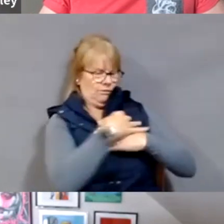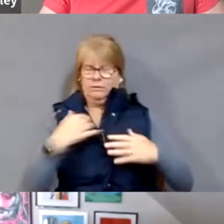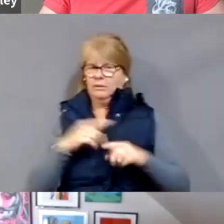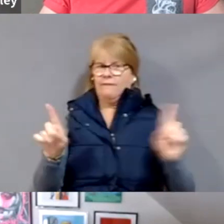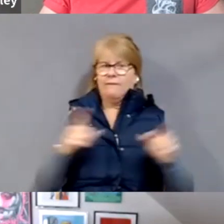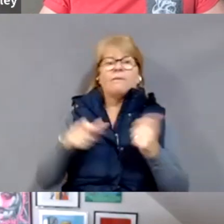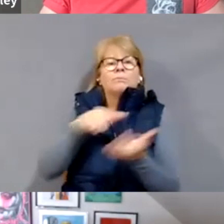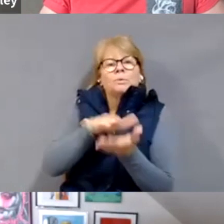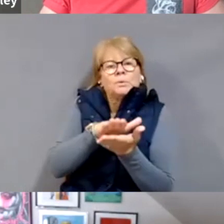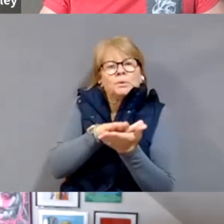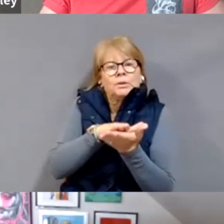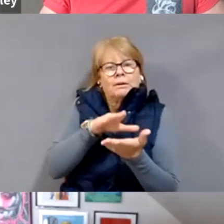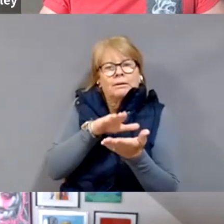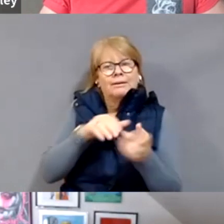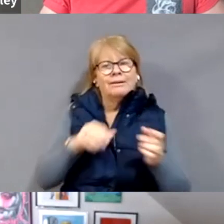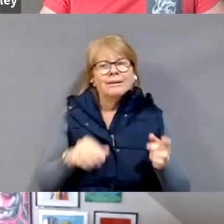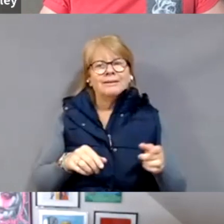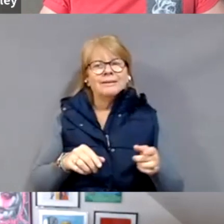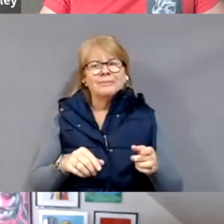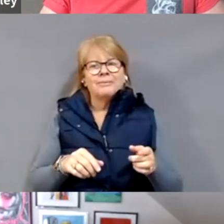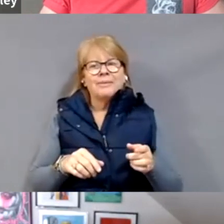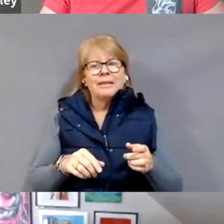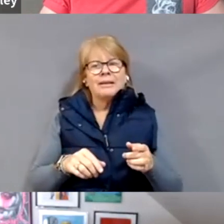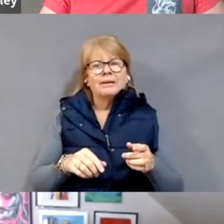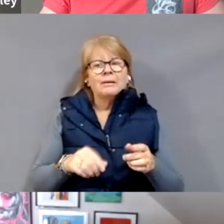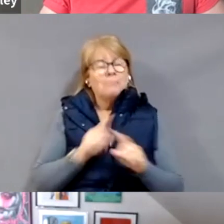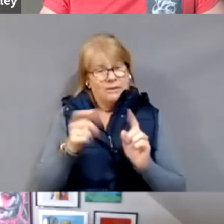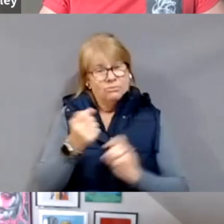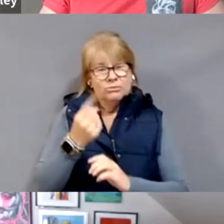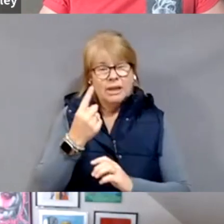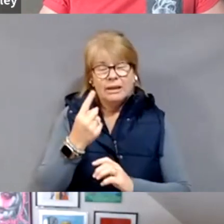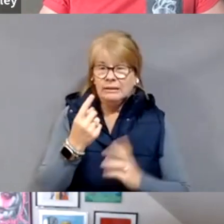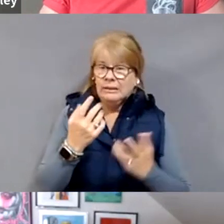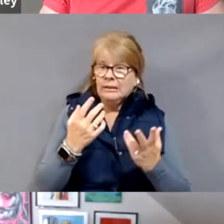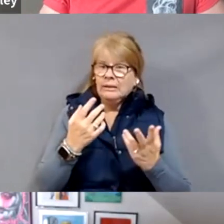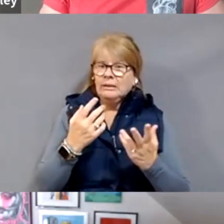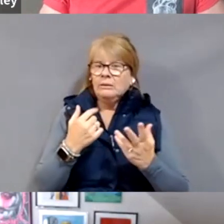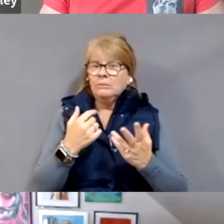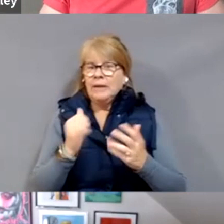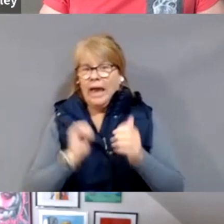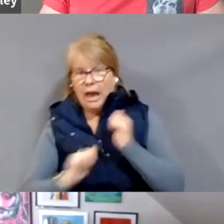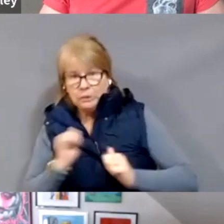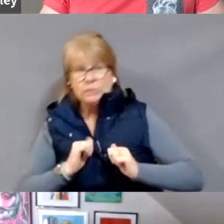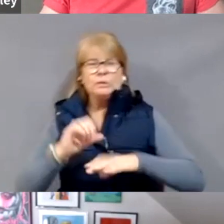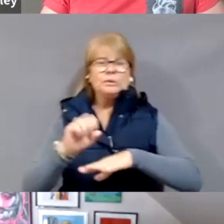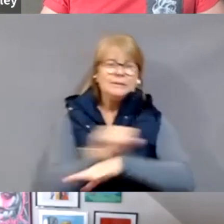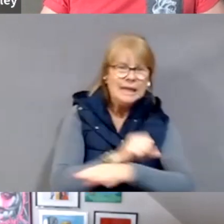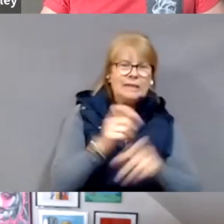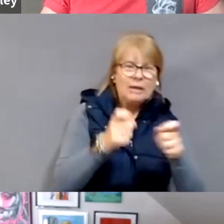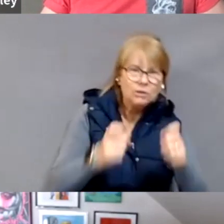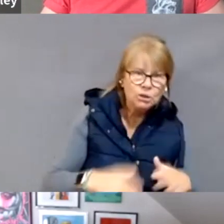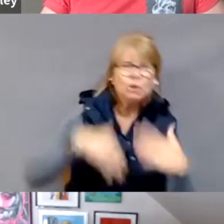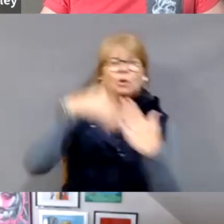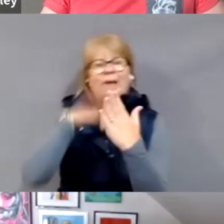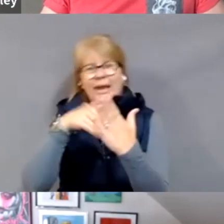back in the day. So I didn't train. We did everything though. I mean, we were actors. We were stage managers. You painted a set.